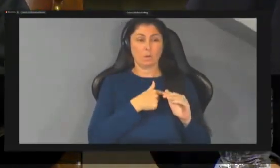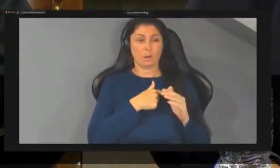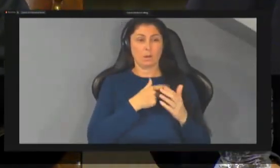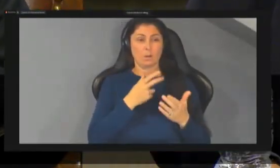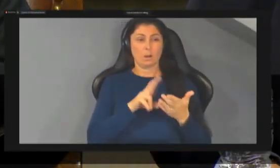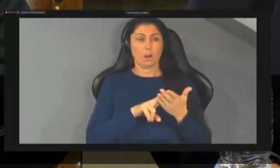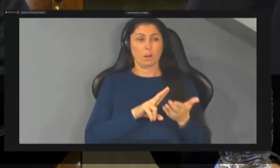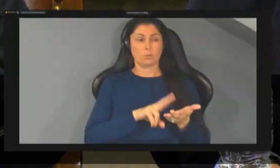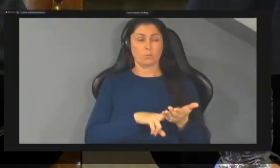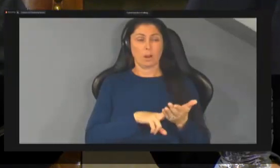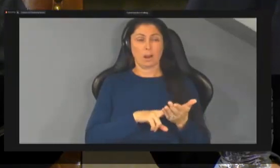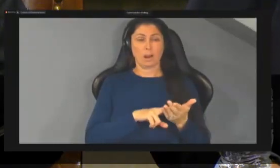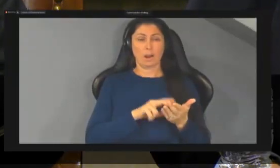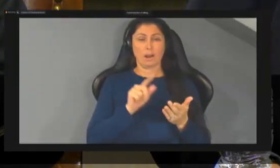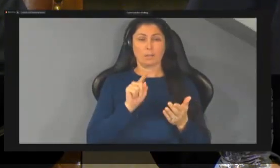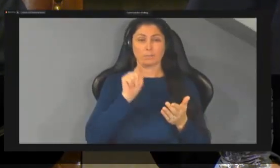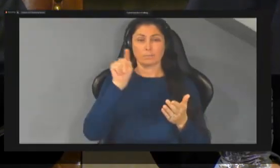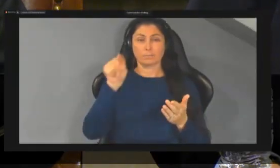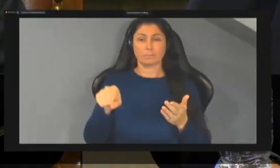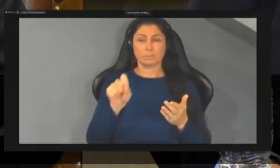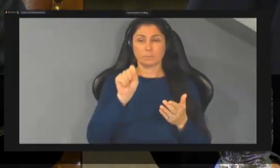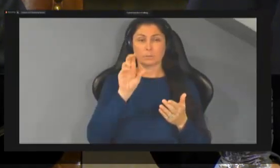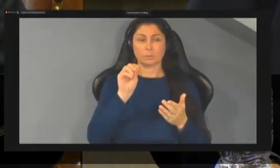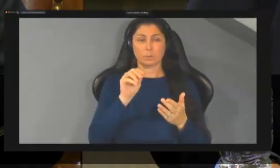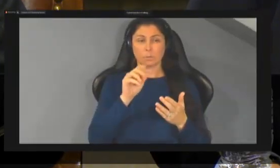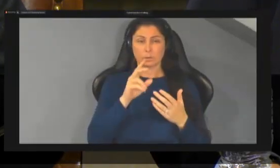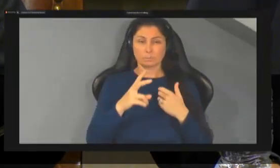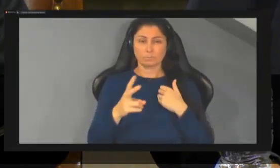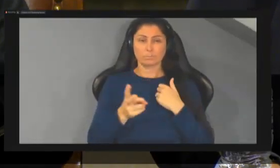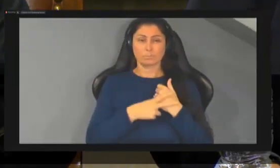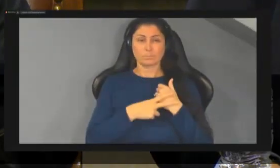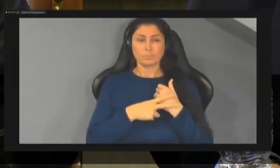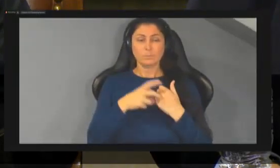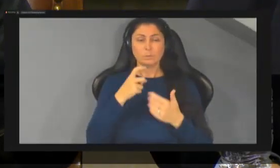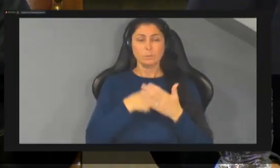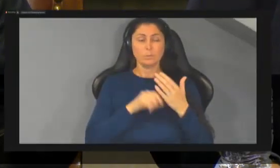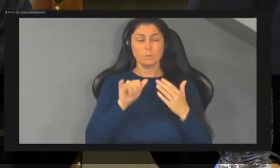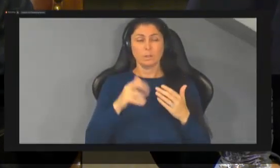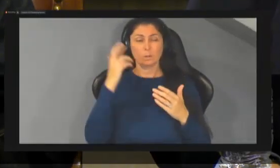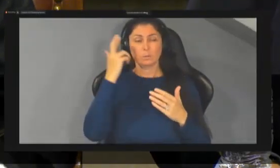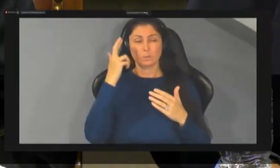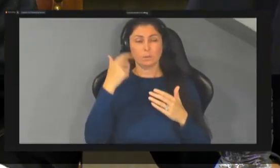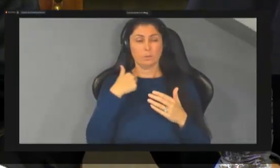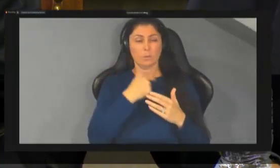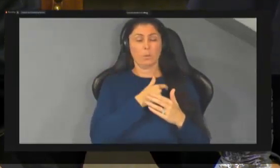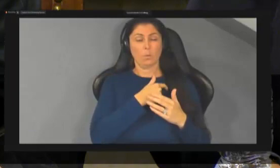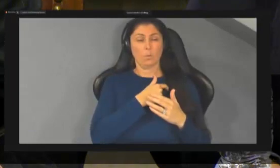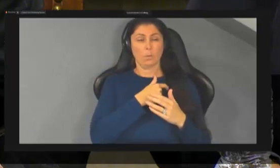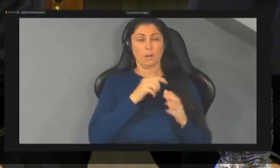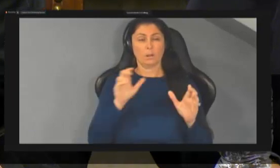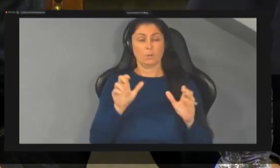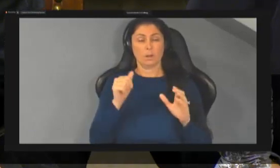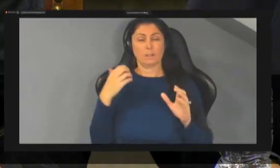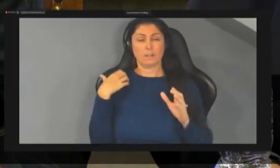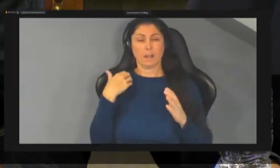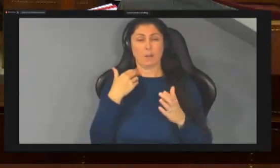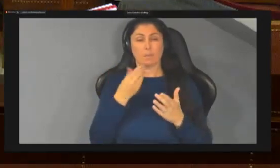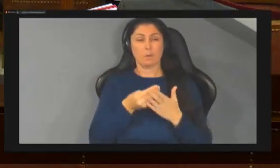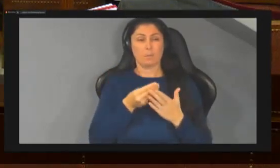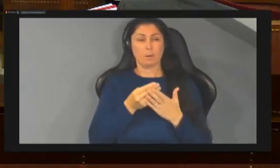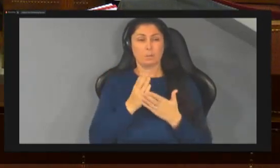it out. And so it's a significant cost savings and one of the reasons why we put it forward as a capital budget amendment. Thank